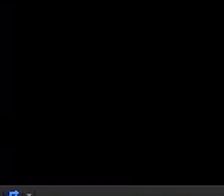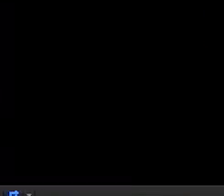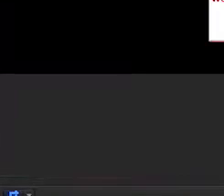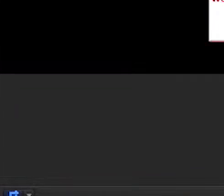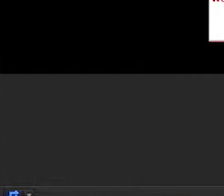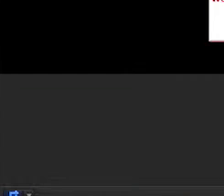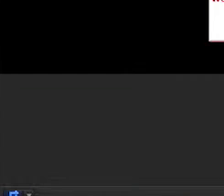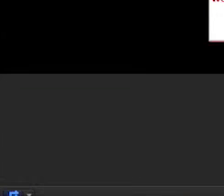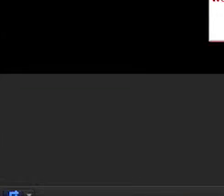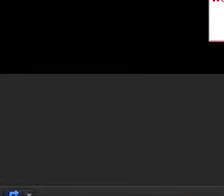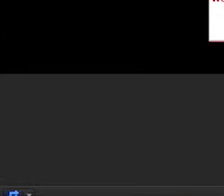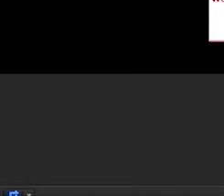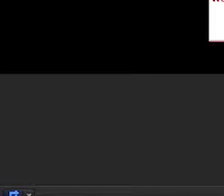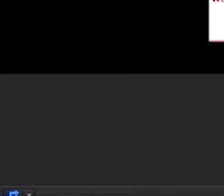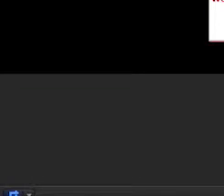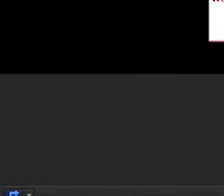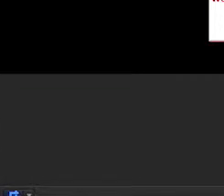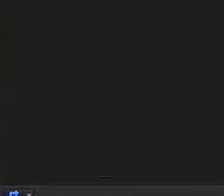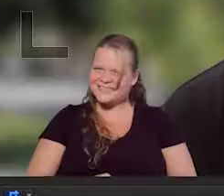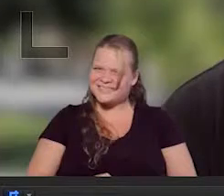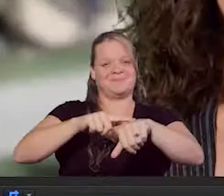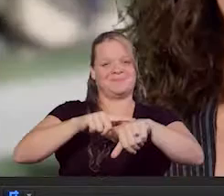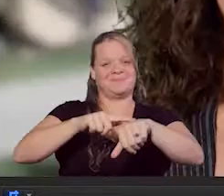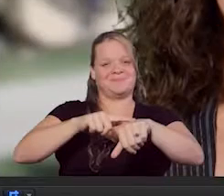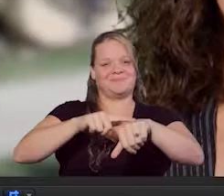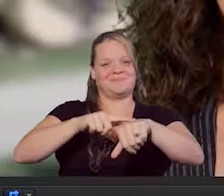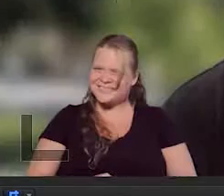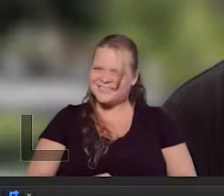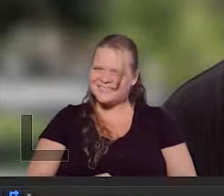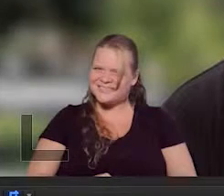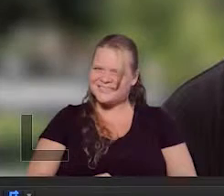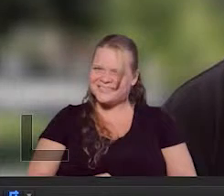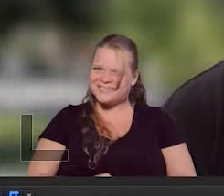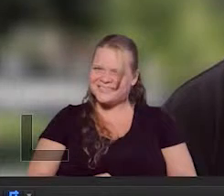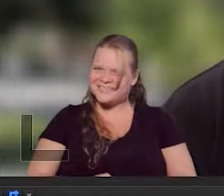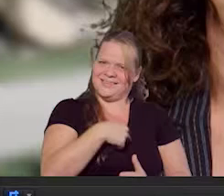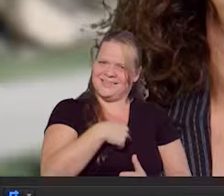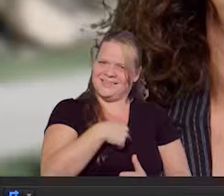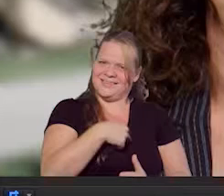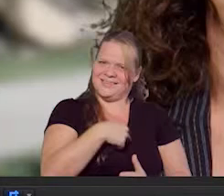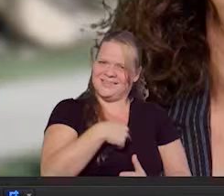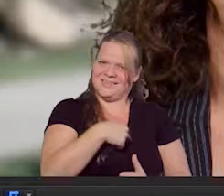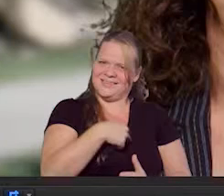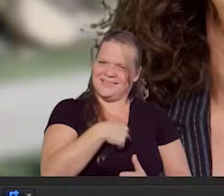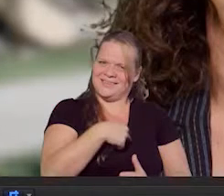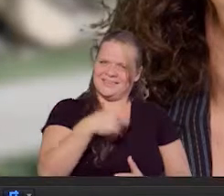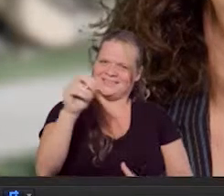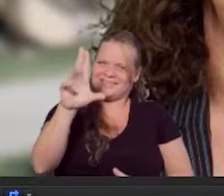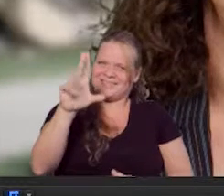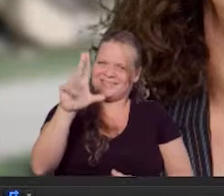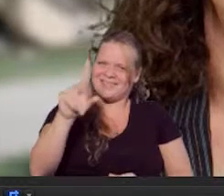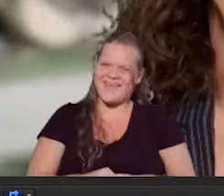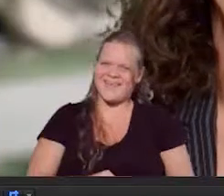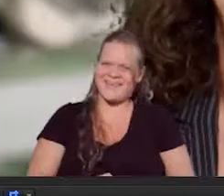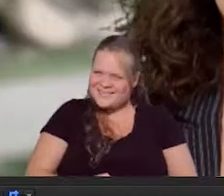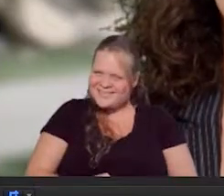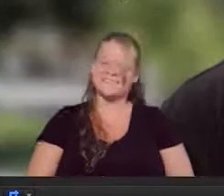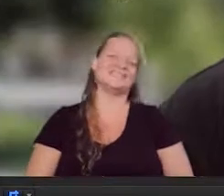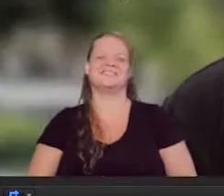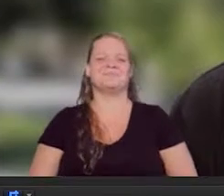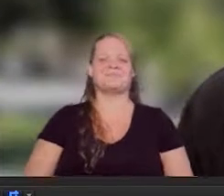Let's just drag that to the end here and let the hard cut end it. Rush on Wednesday.